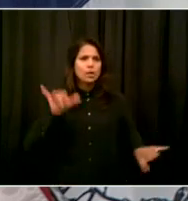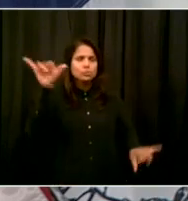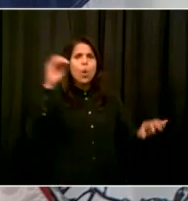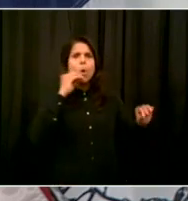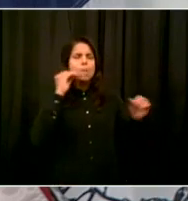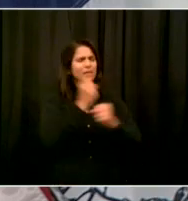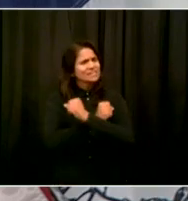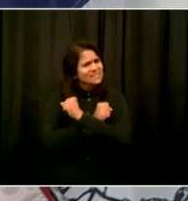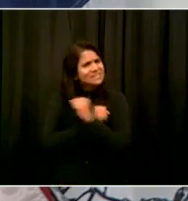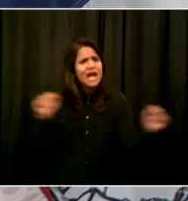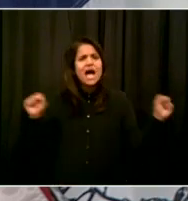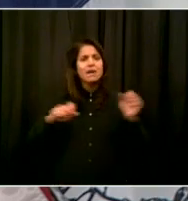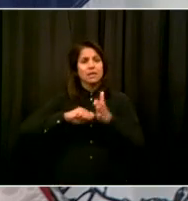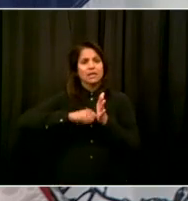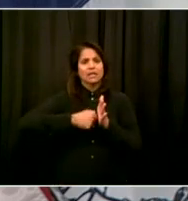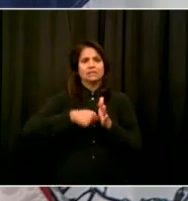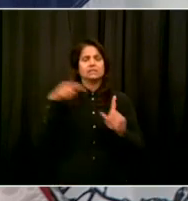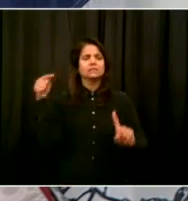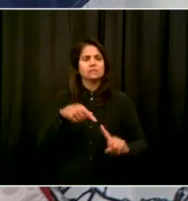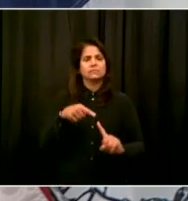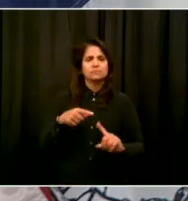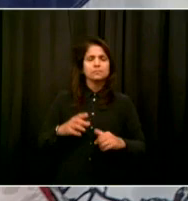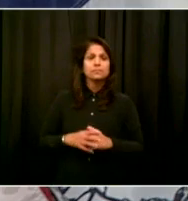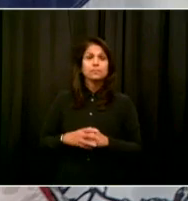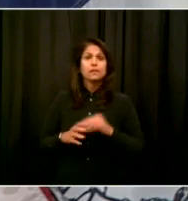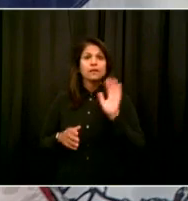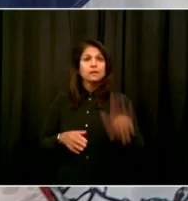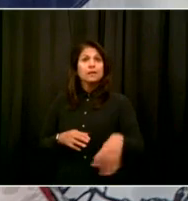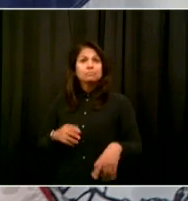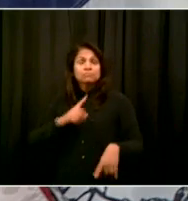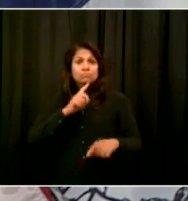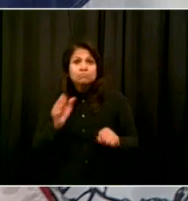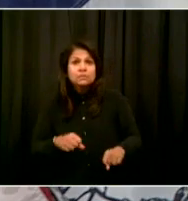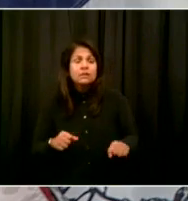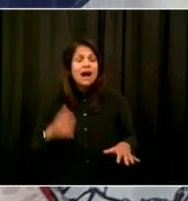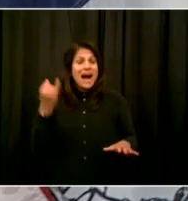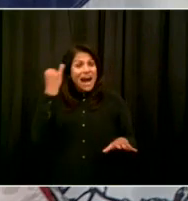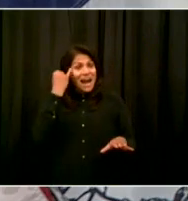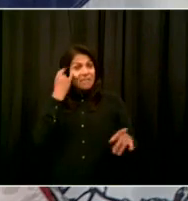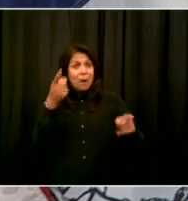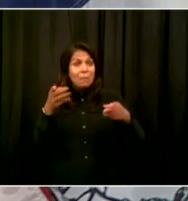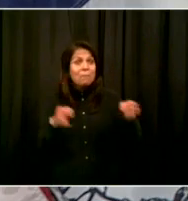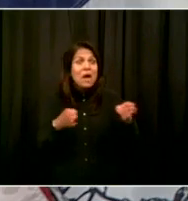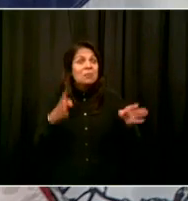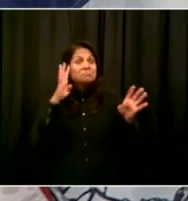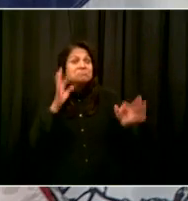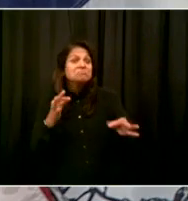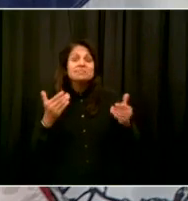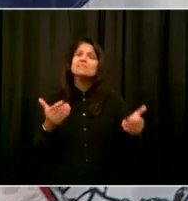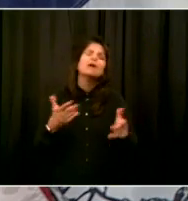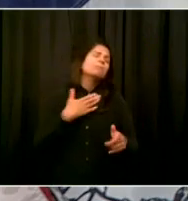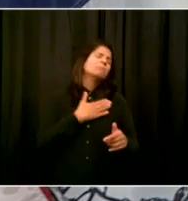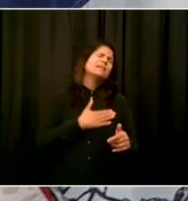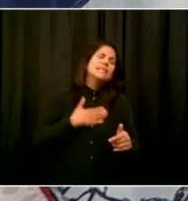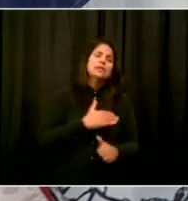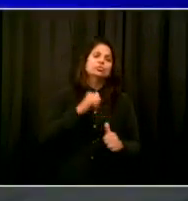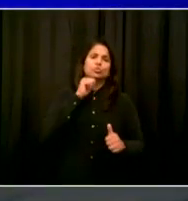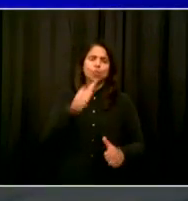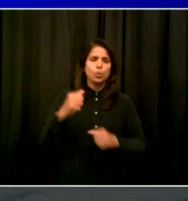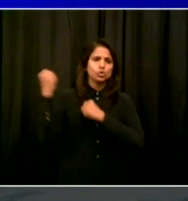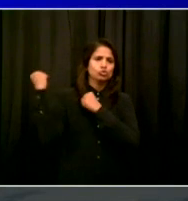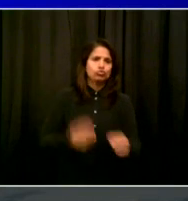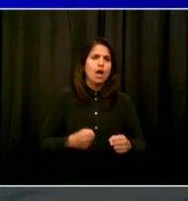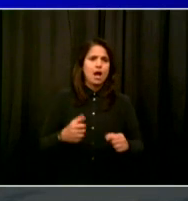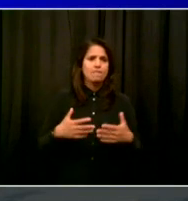need to travel, if you can avoid travel, that comes first. That's the best option. But if you must travel, New York State has now issued new